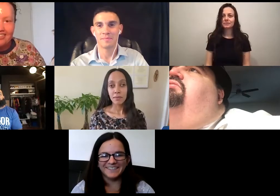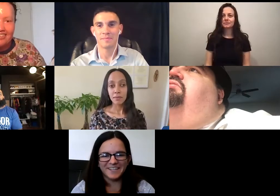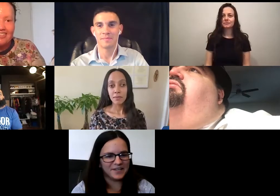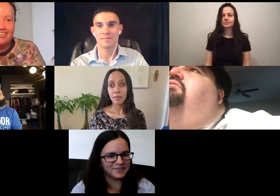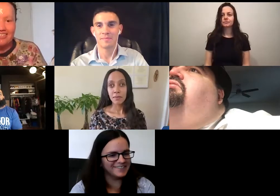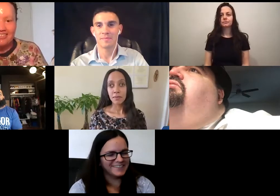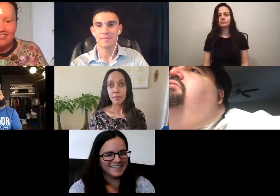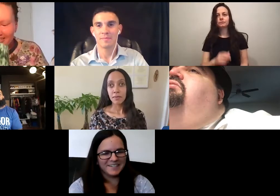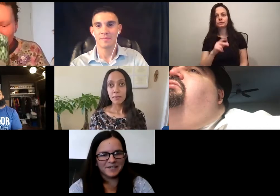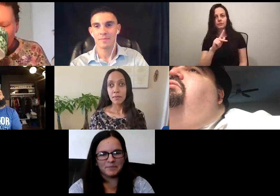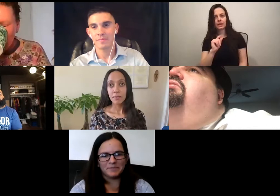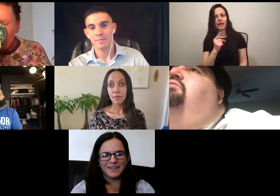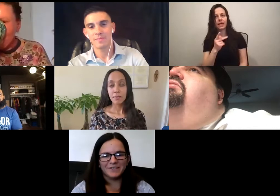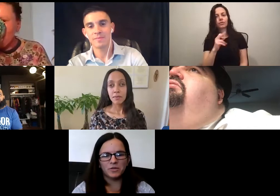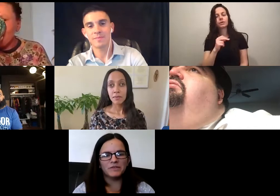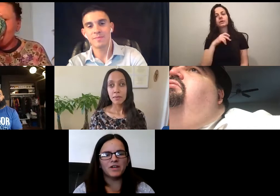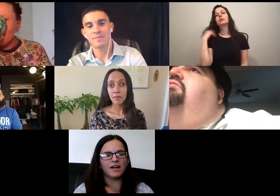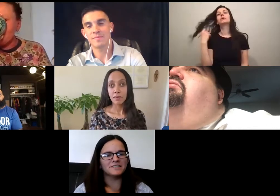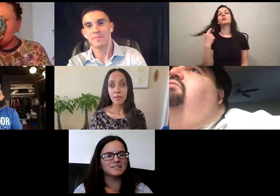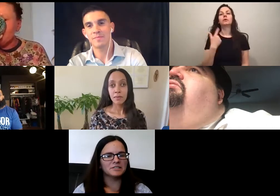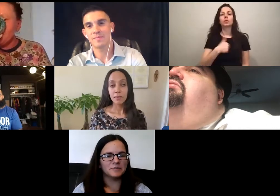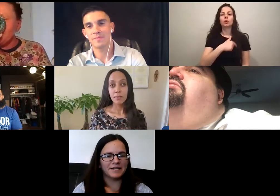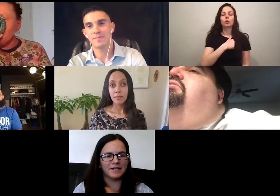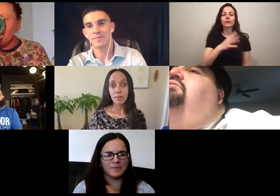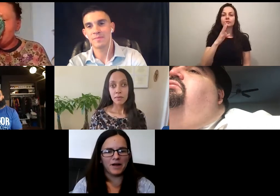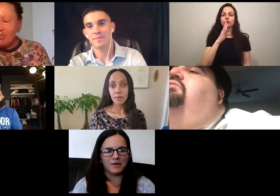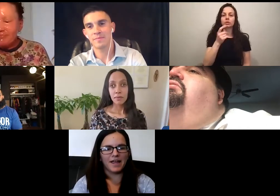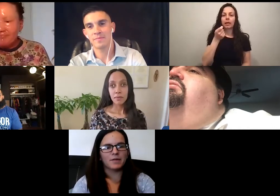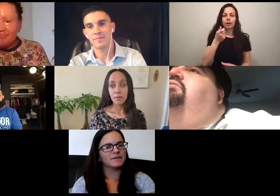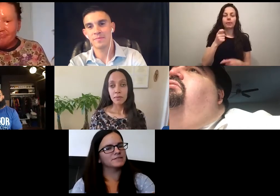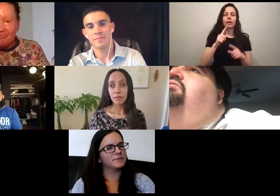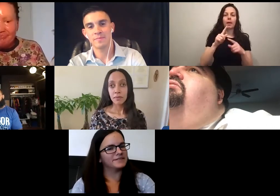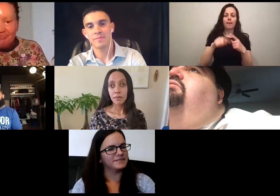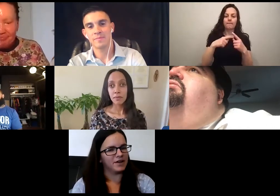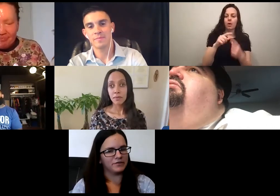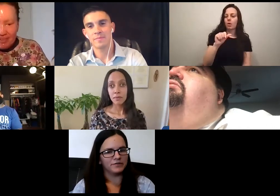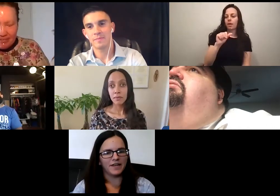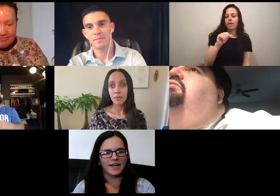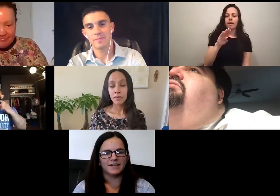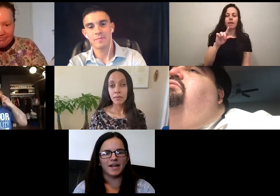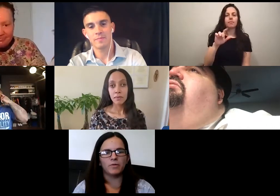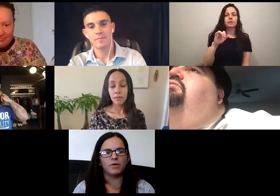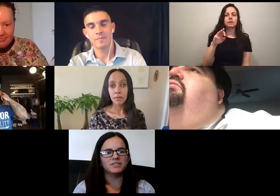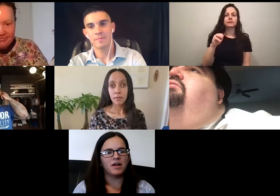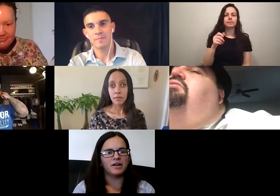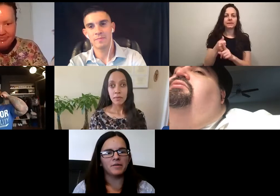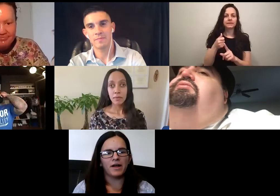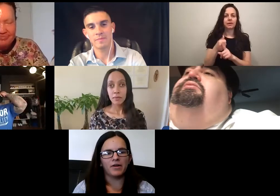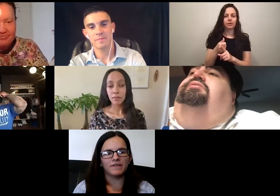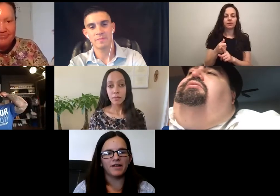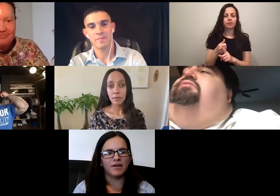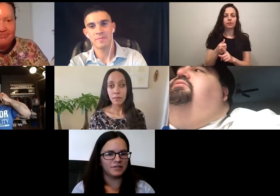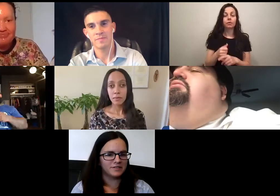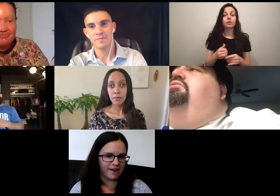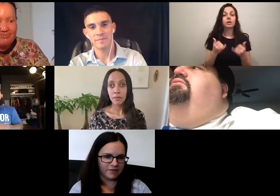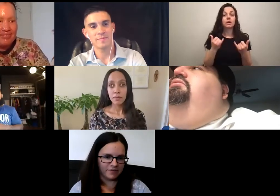This is Catherine. So we've talked a little bit about ableism itself, and I want to talk about